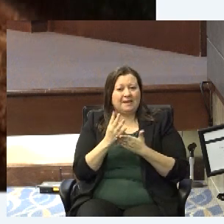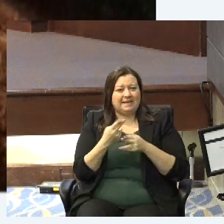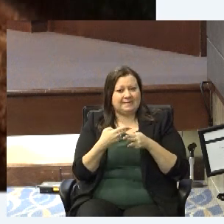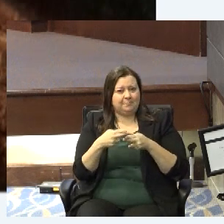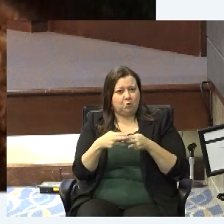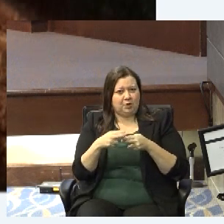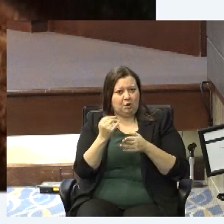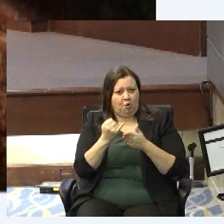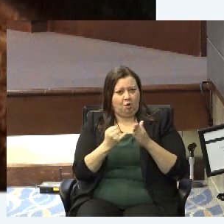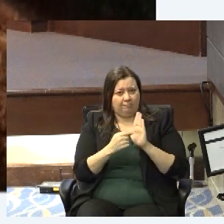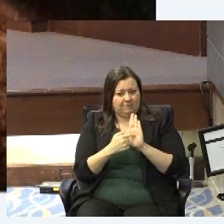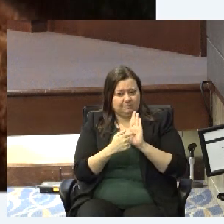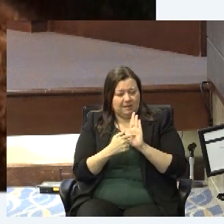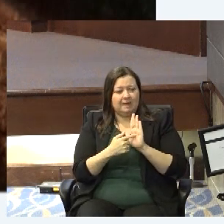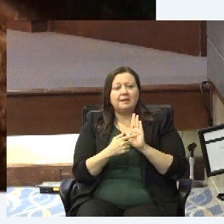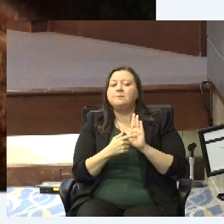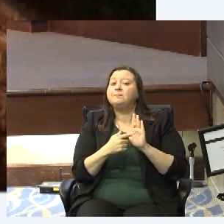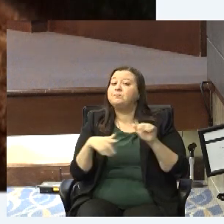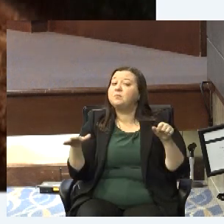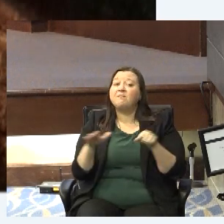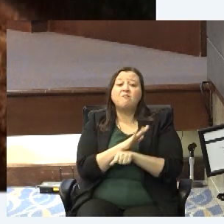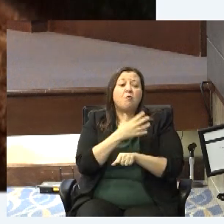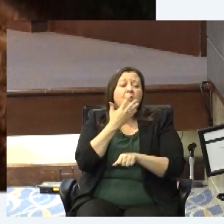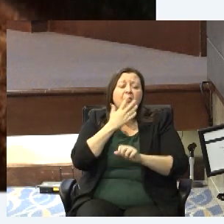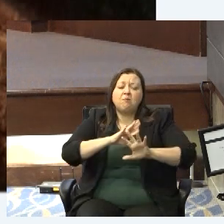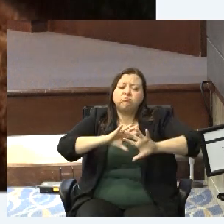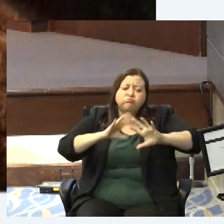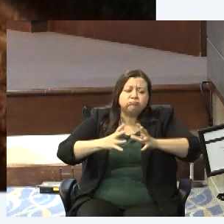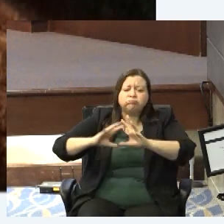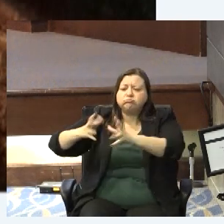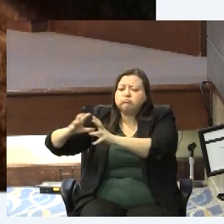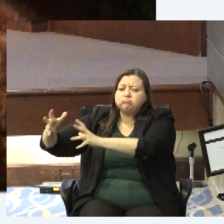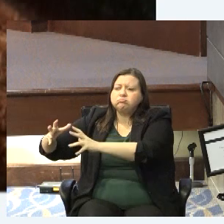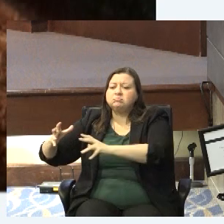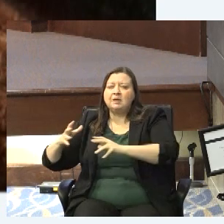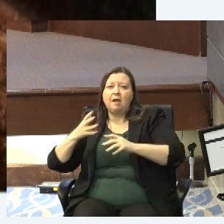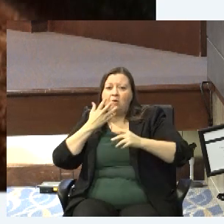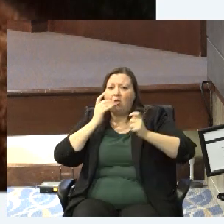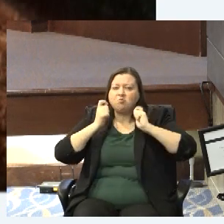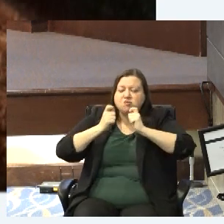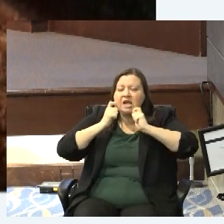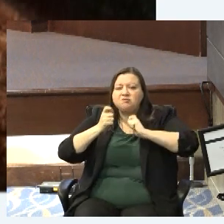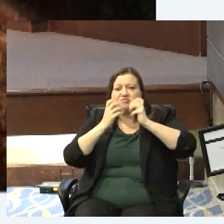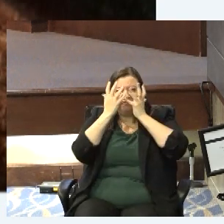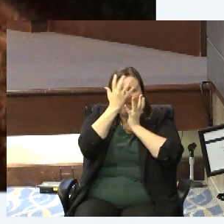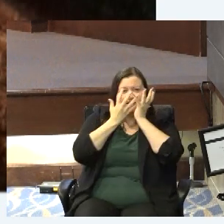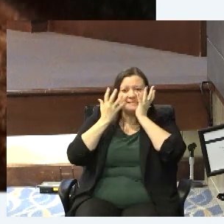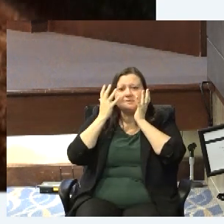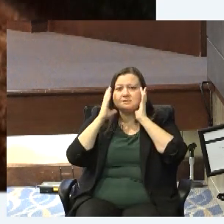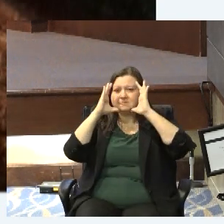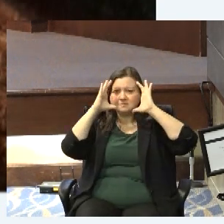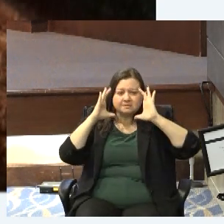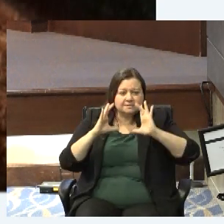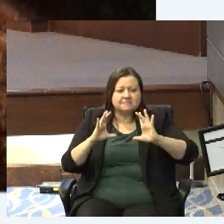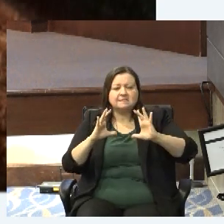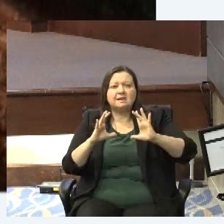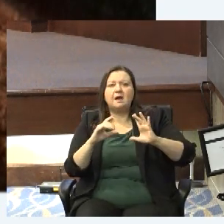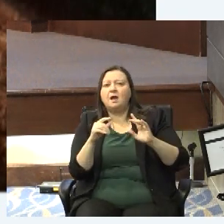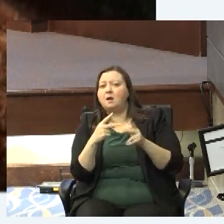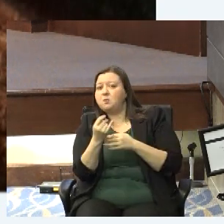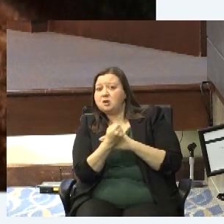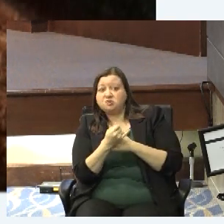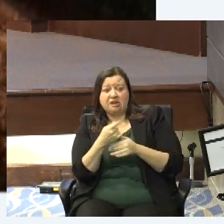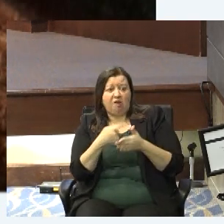art display. They are fully colored. They're color-changing faces. This is a project that there was no cost. It